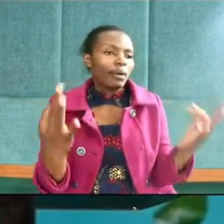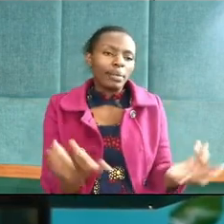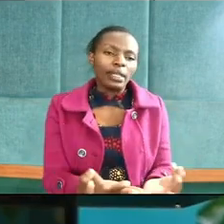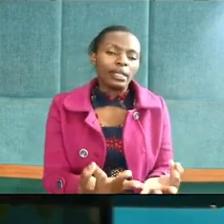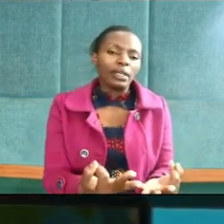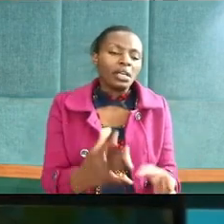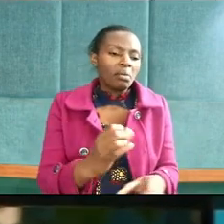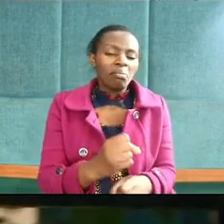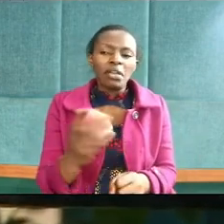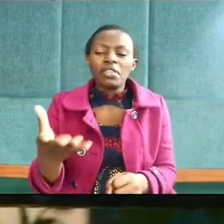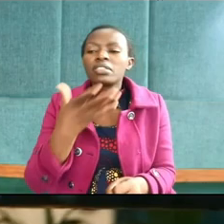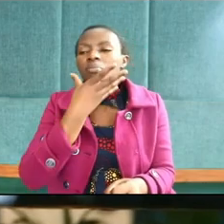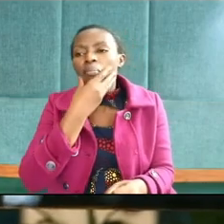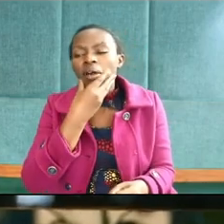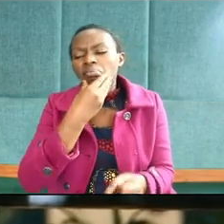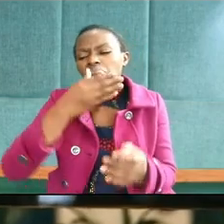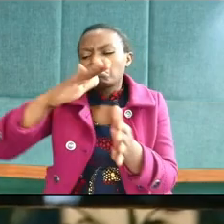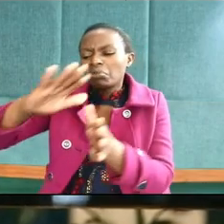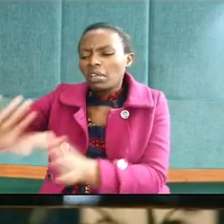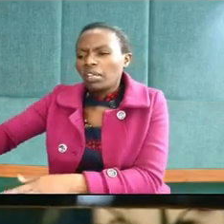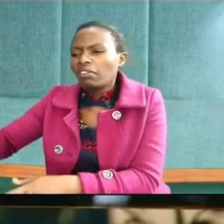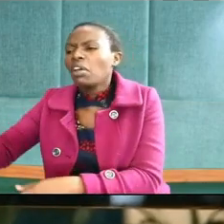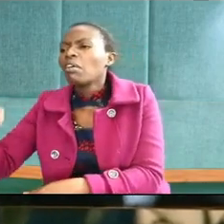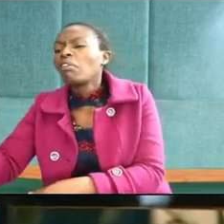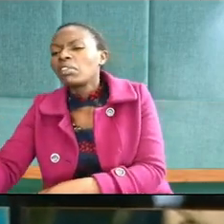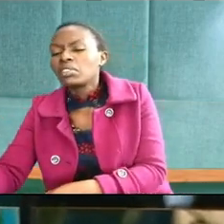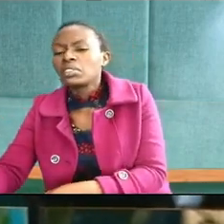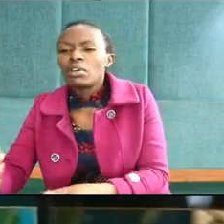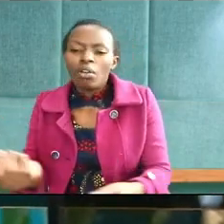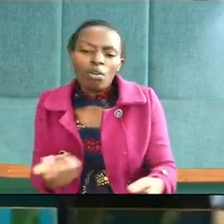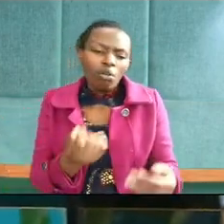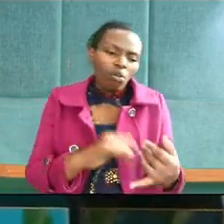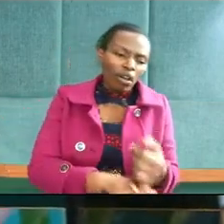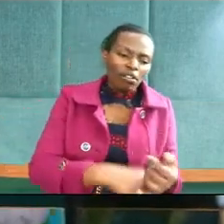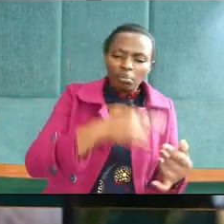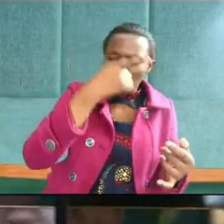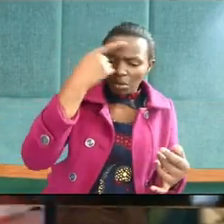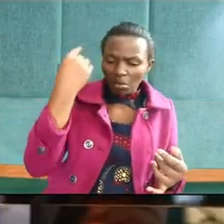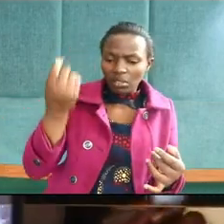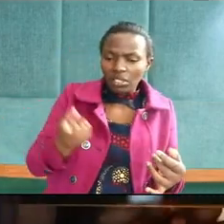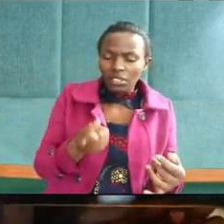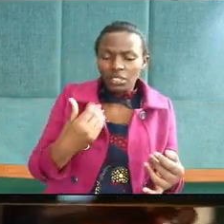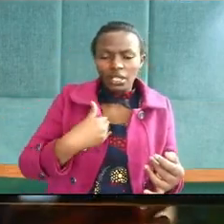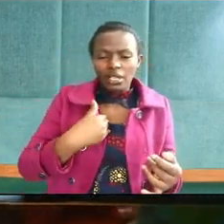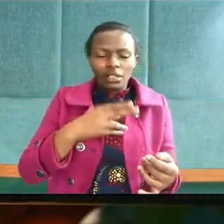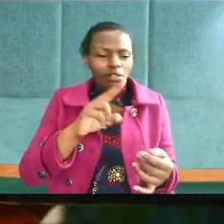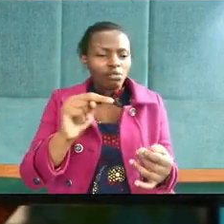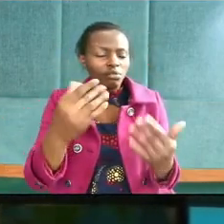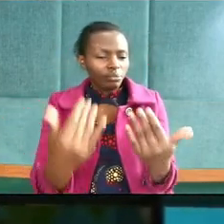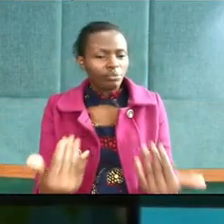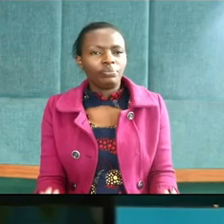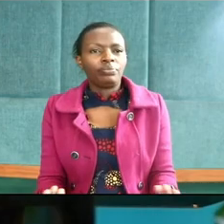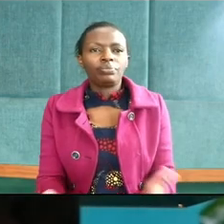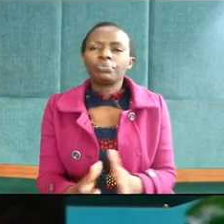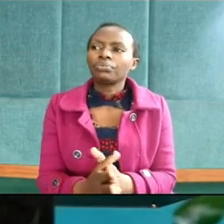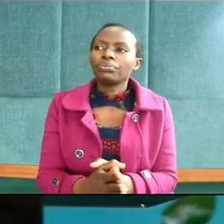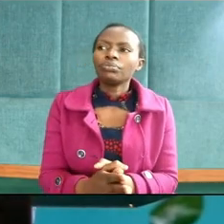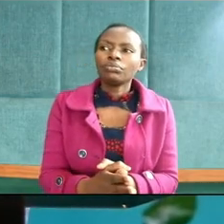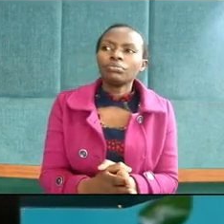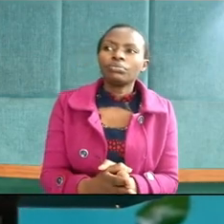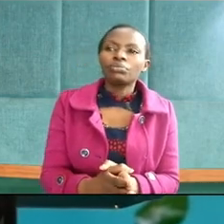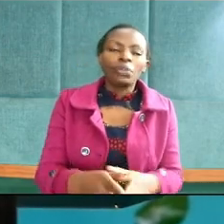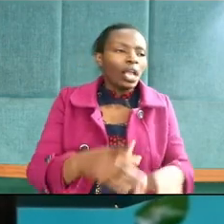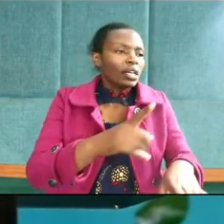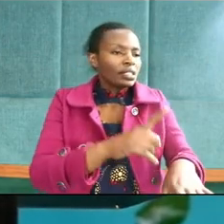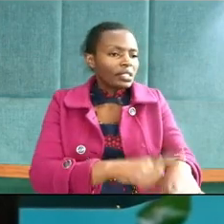influenced the man to divorce the wife on flimsy grounds because she could not bear a child. And so